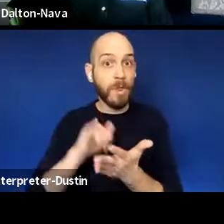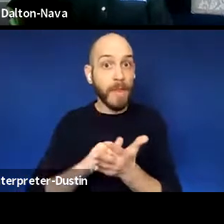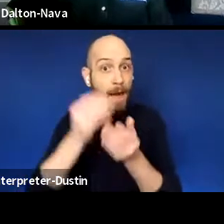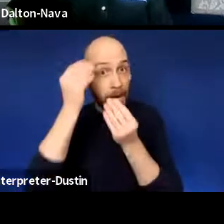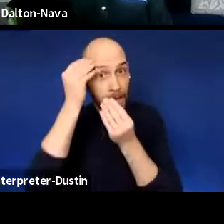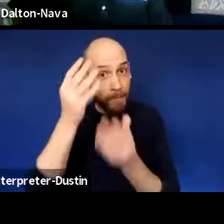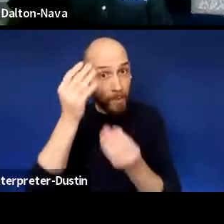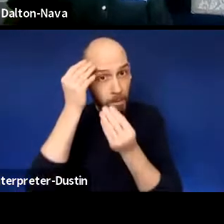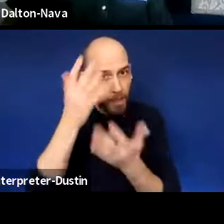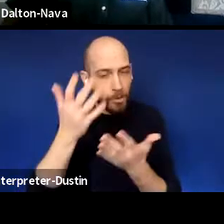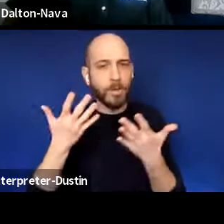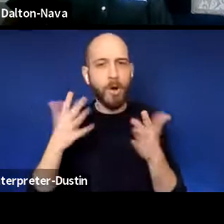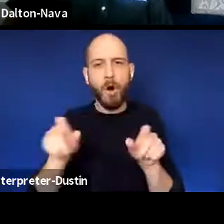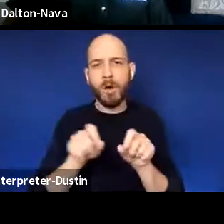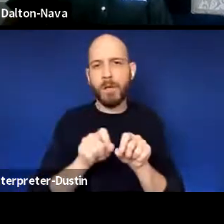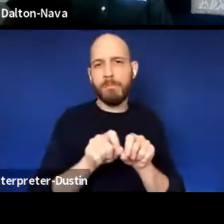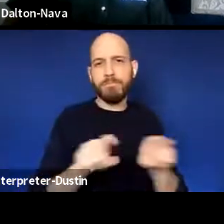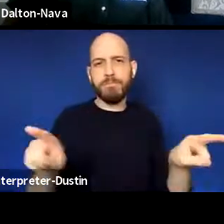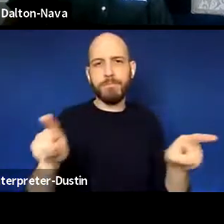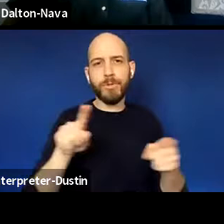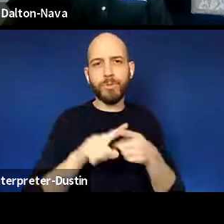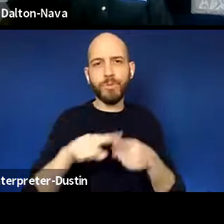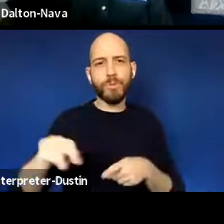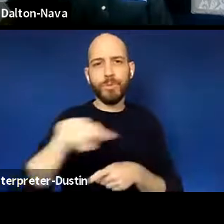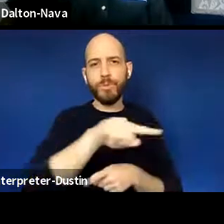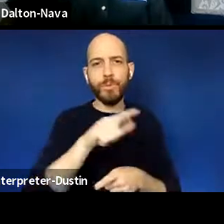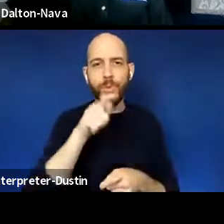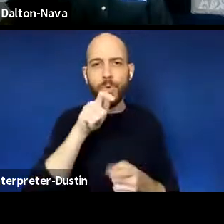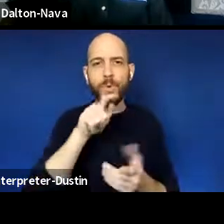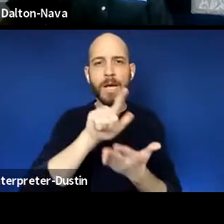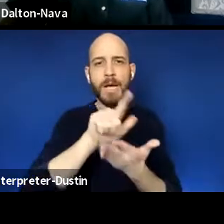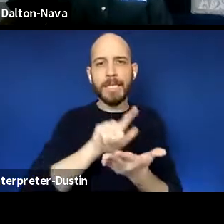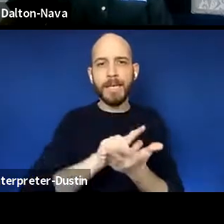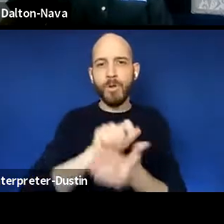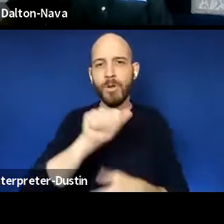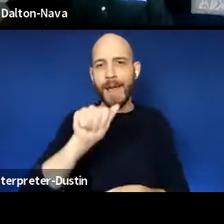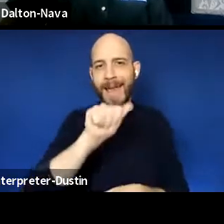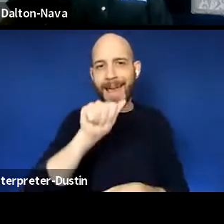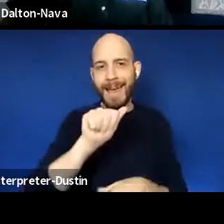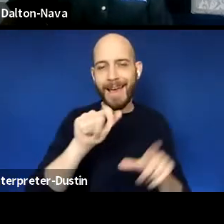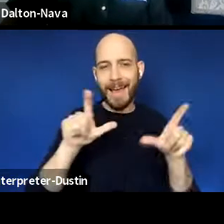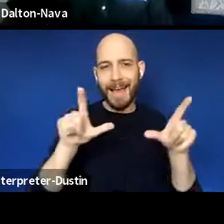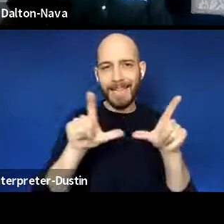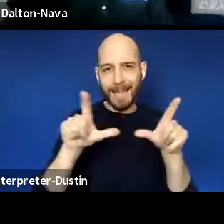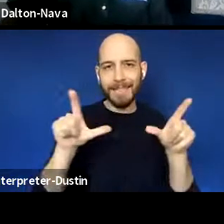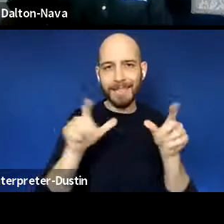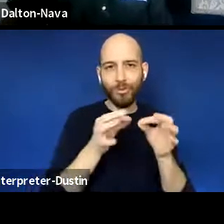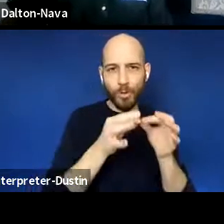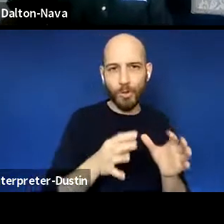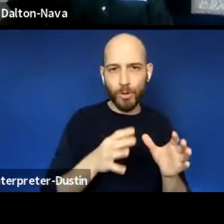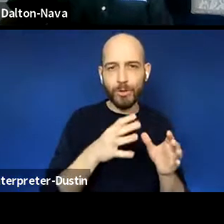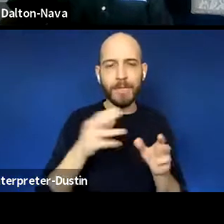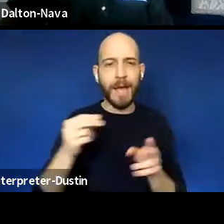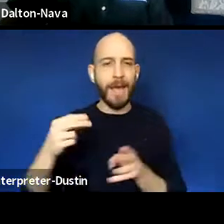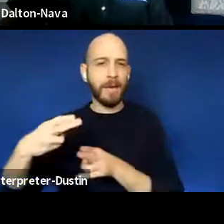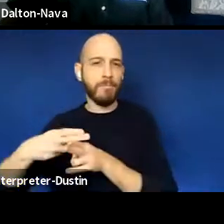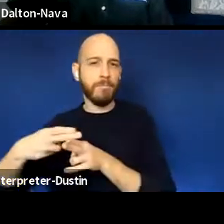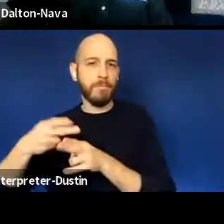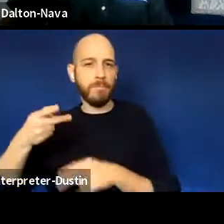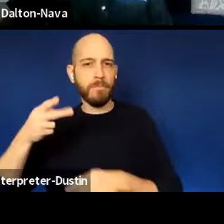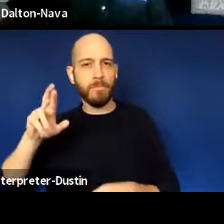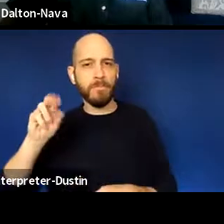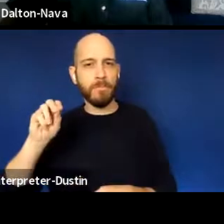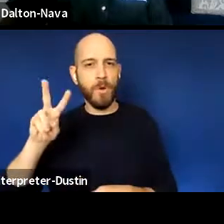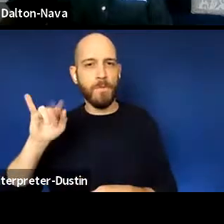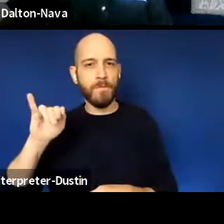A category and provisional category where it was applicable. Those individuals are